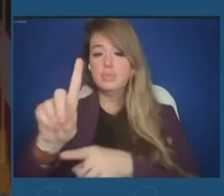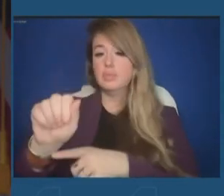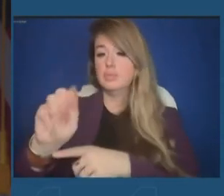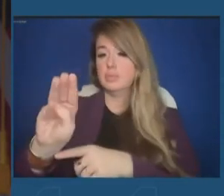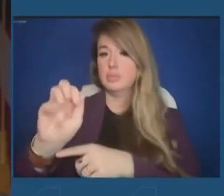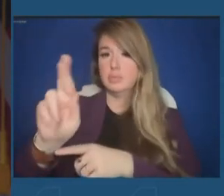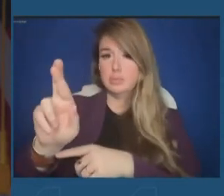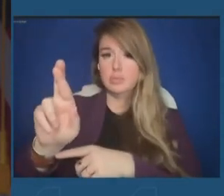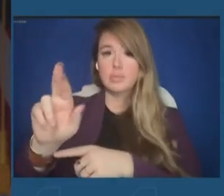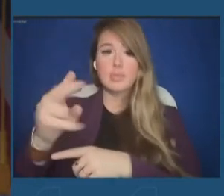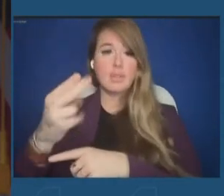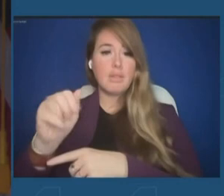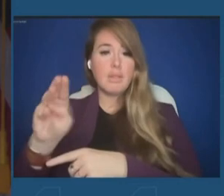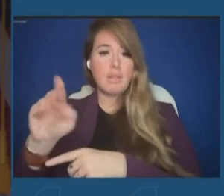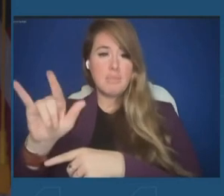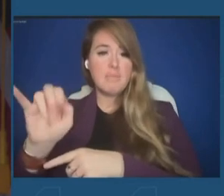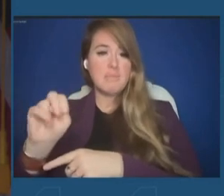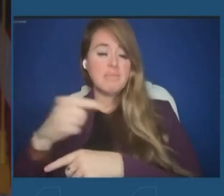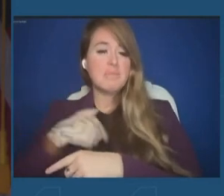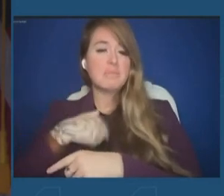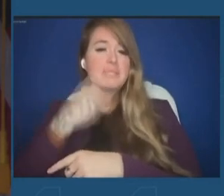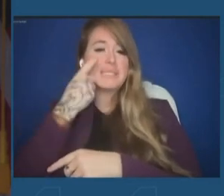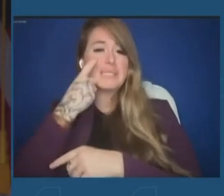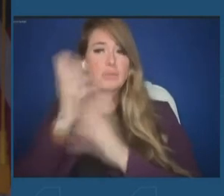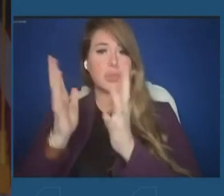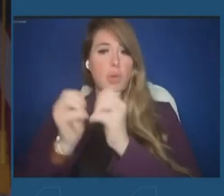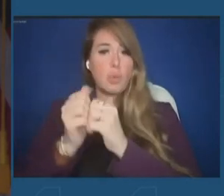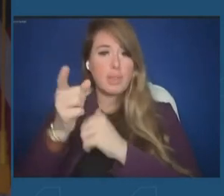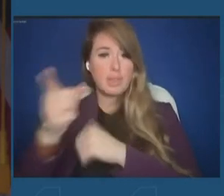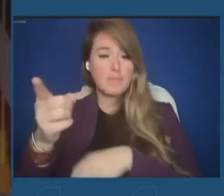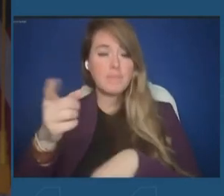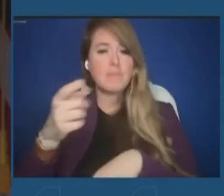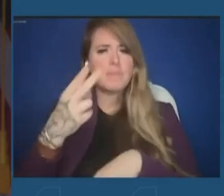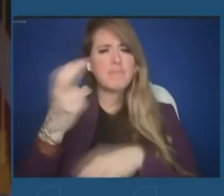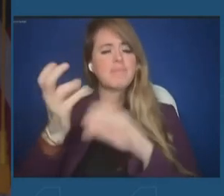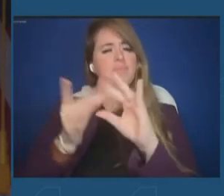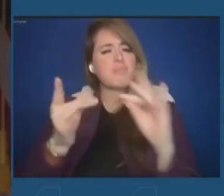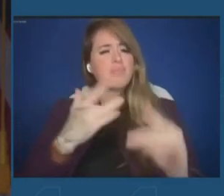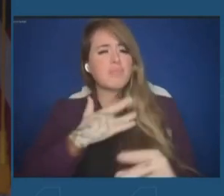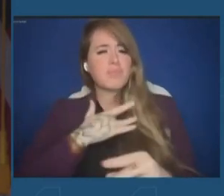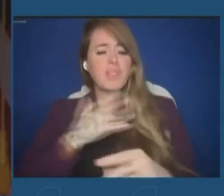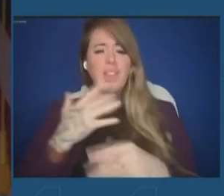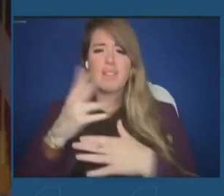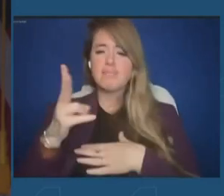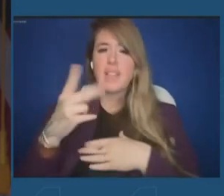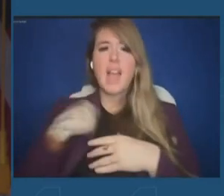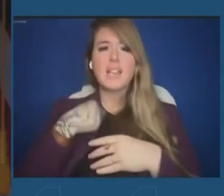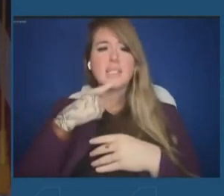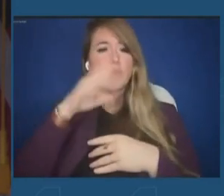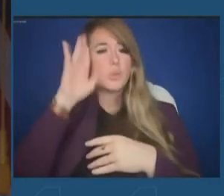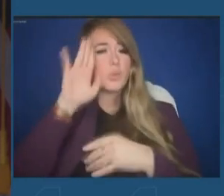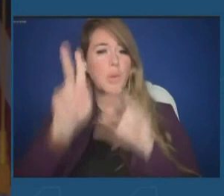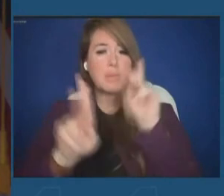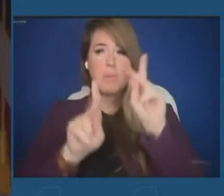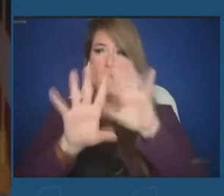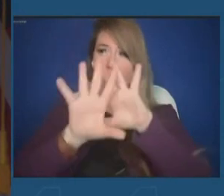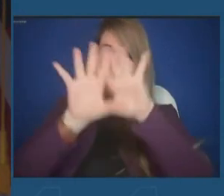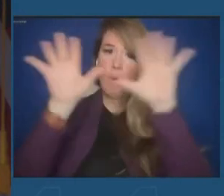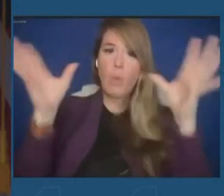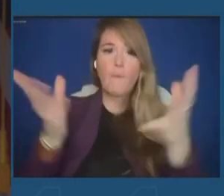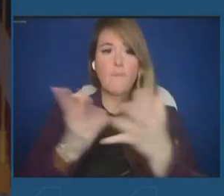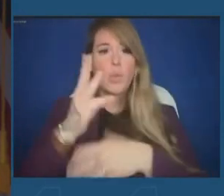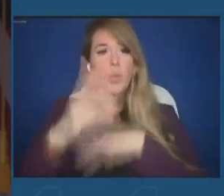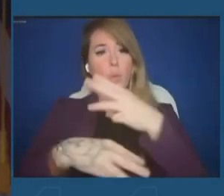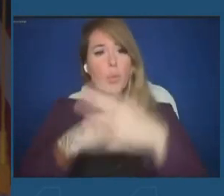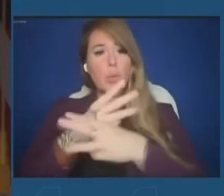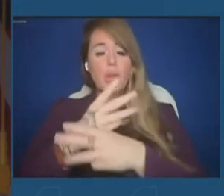to him the other day, and he spoke about something that I was so touched by. I said, you know, people all over this world, all over this city, he said, you're a household